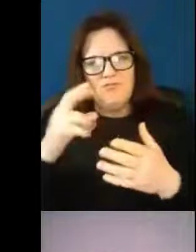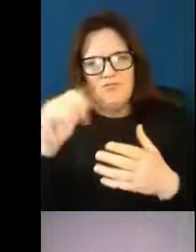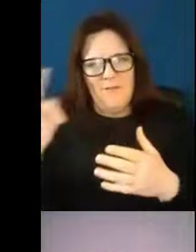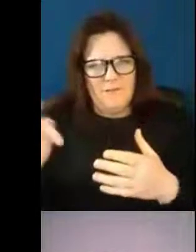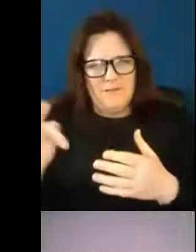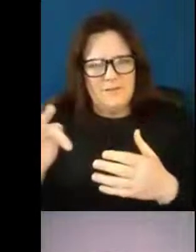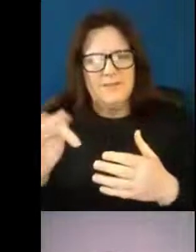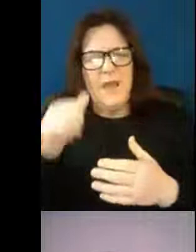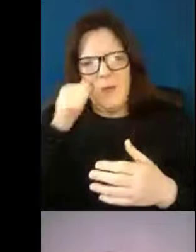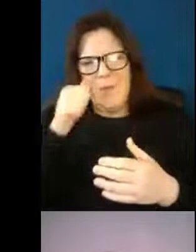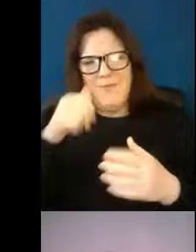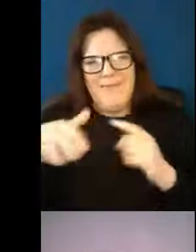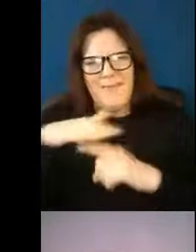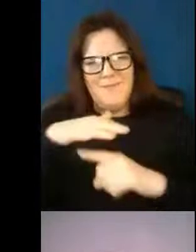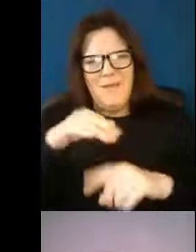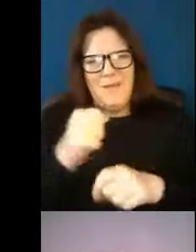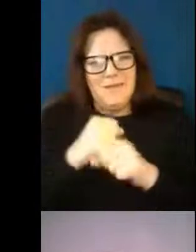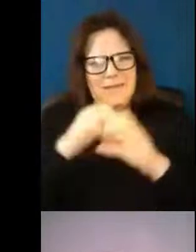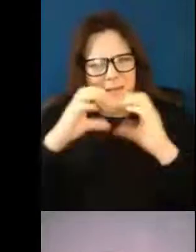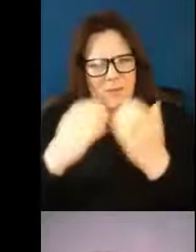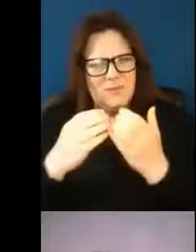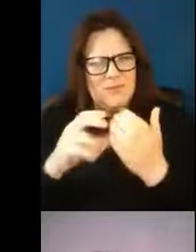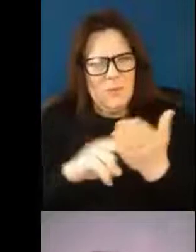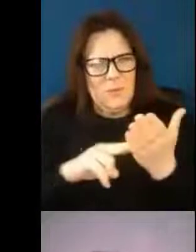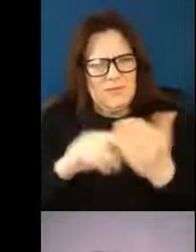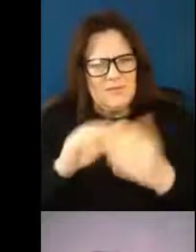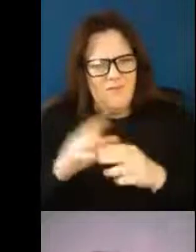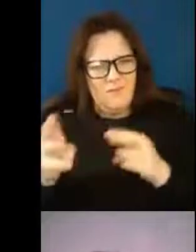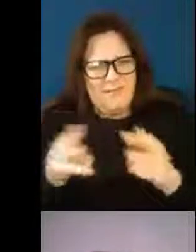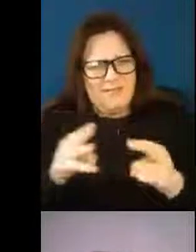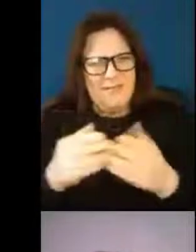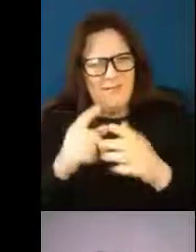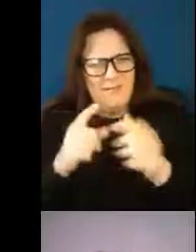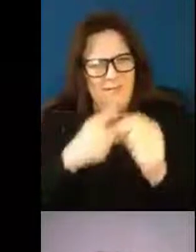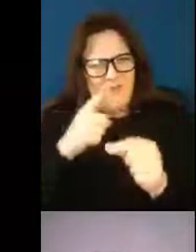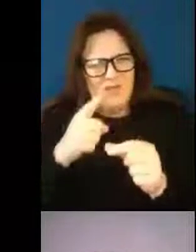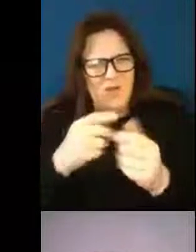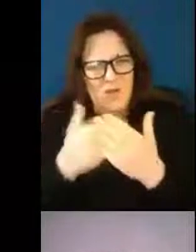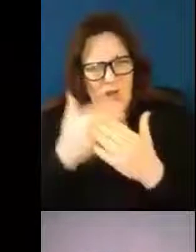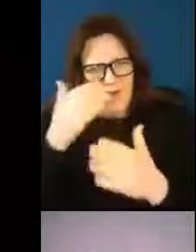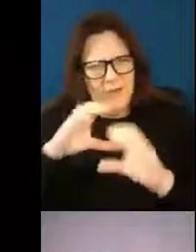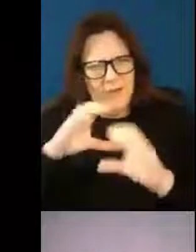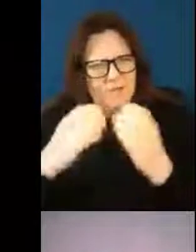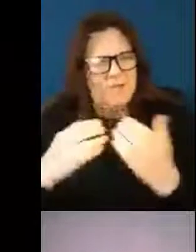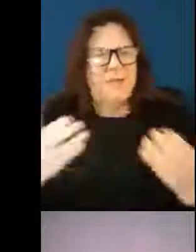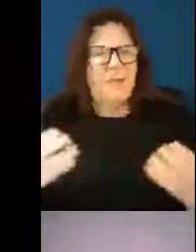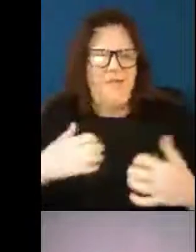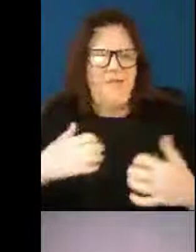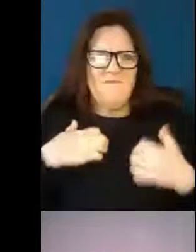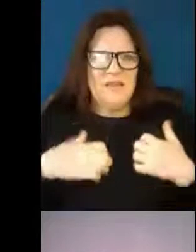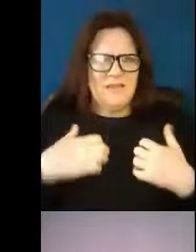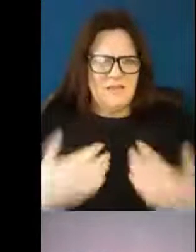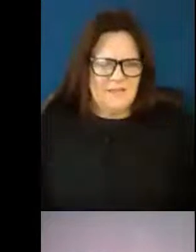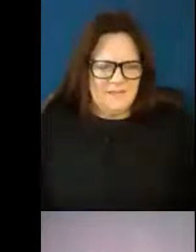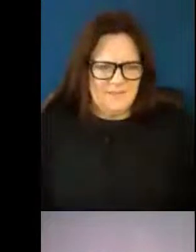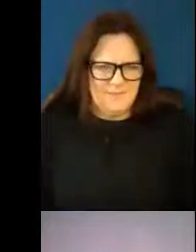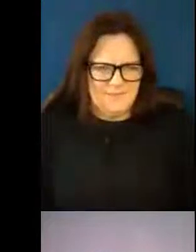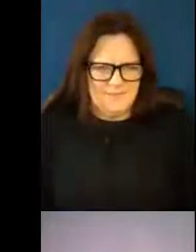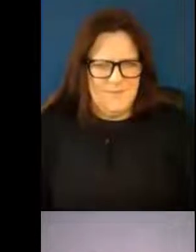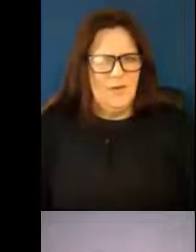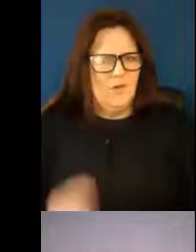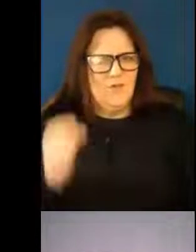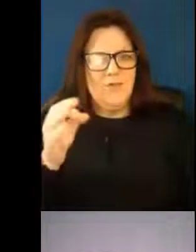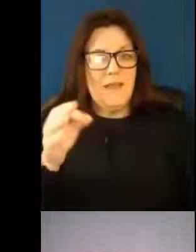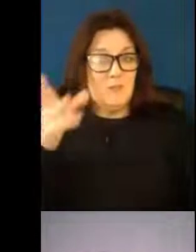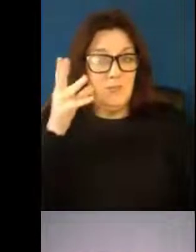area around communities of practice and professional learning communities is just fascinating. And it's great to read